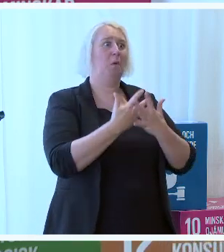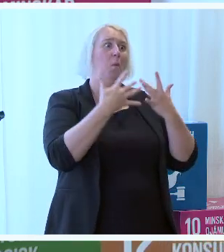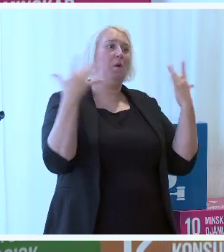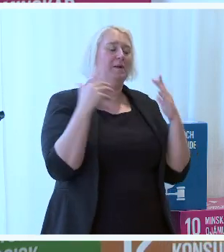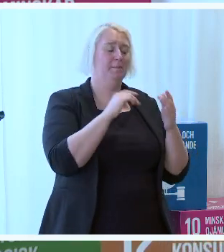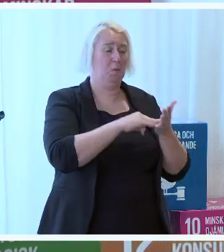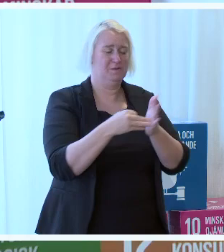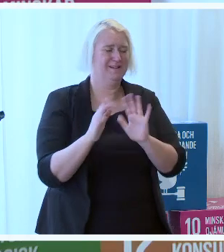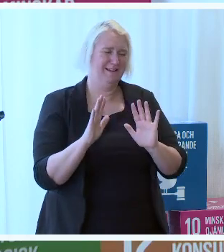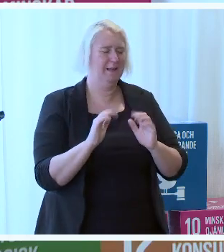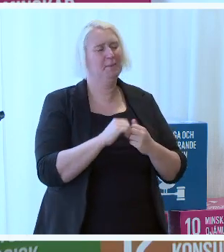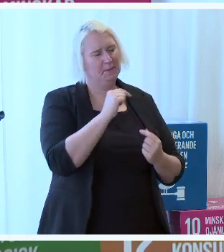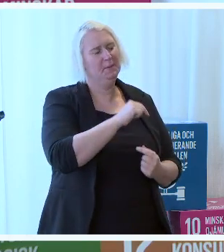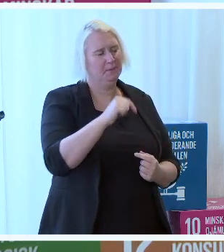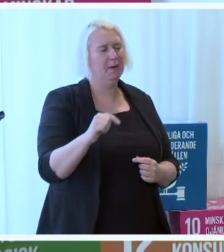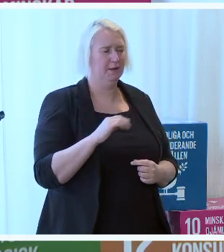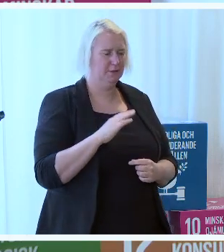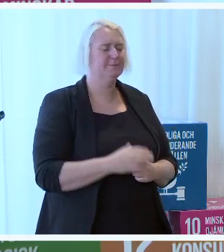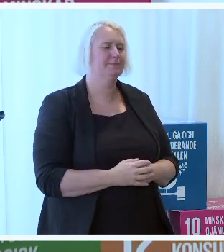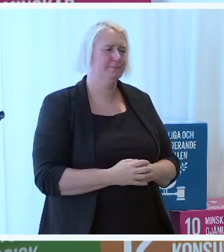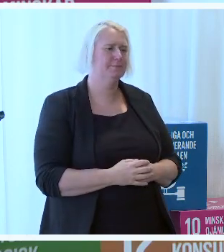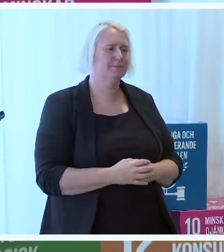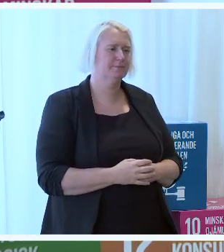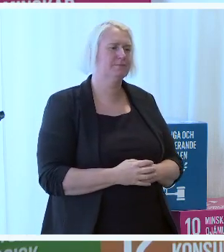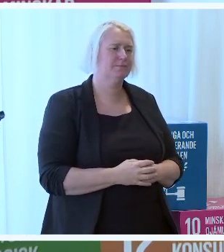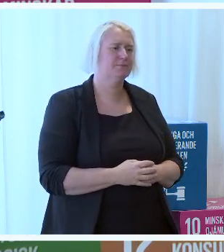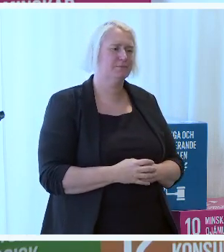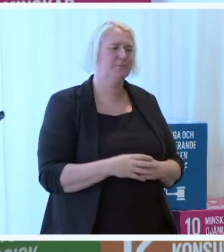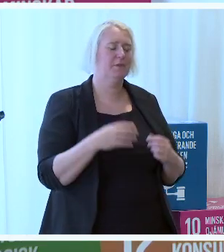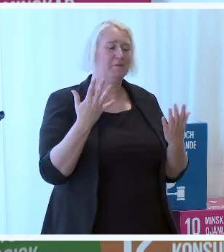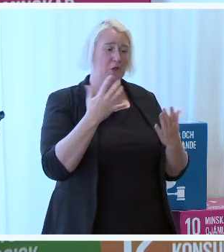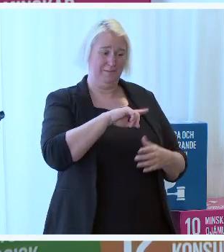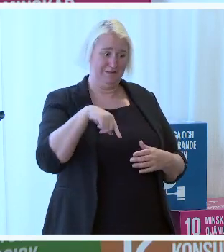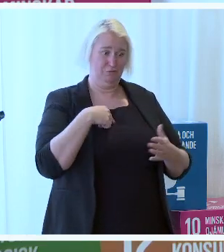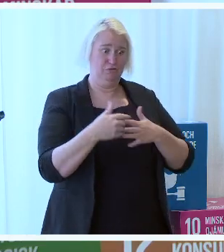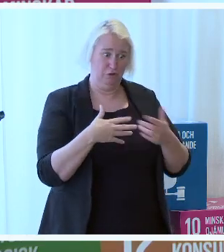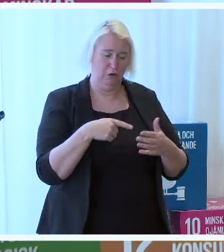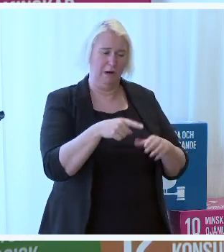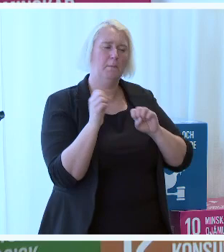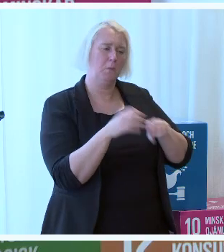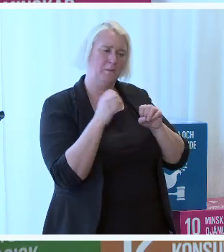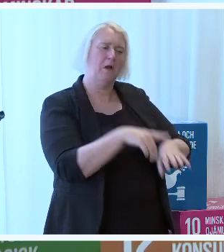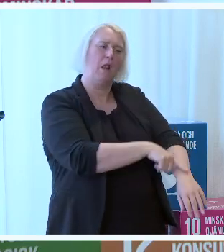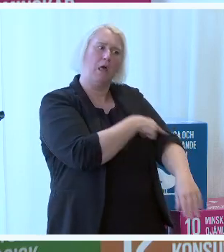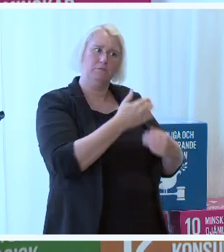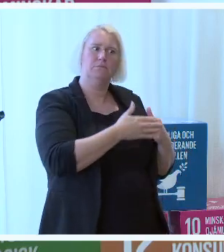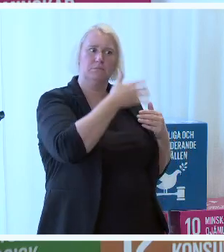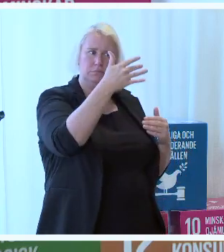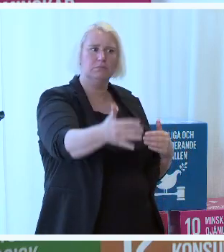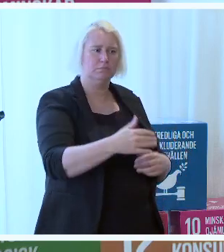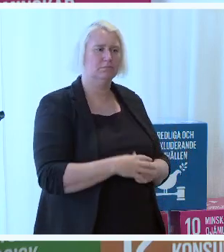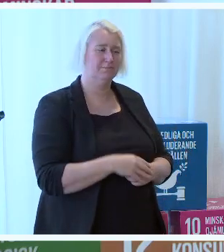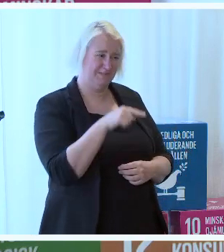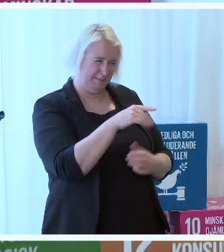is that they give a longer-term impact. For example, I'll tell you a story of a woman I met in Mali. We travel